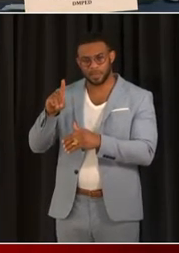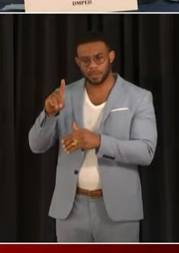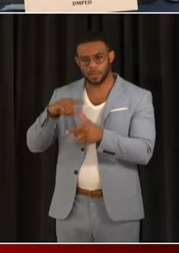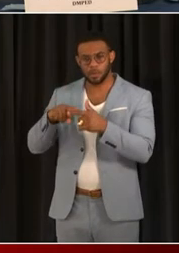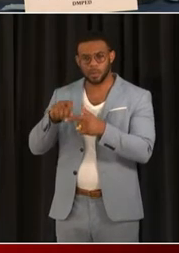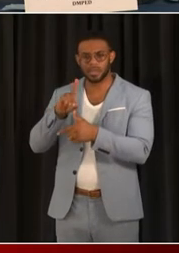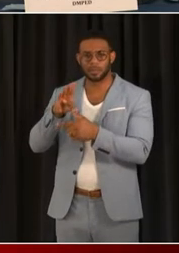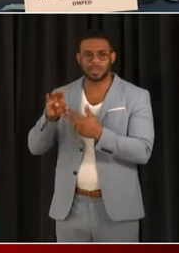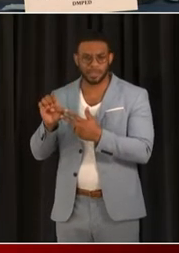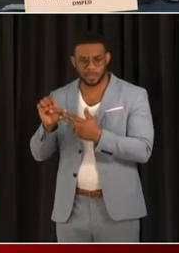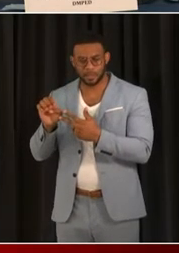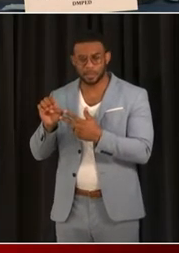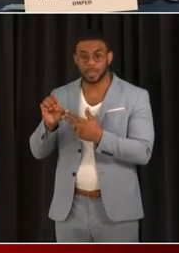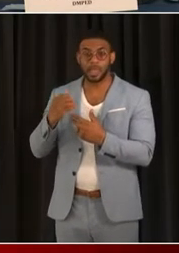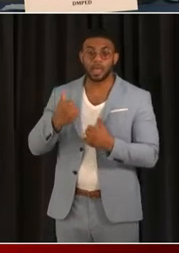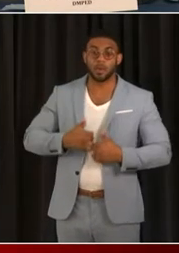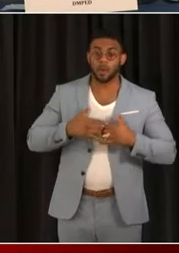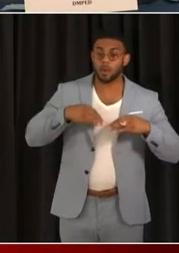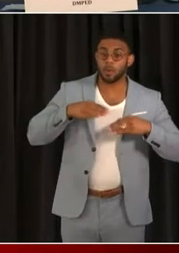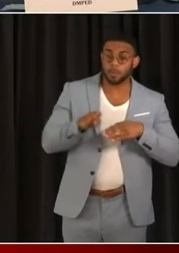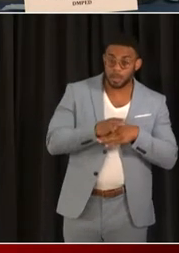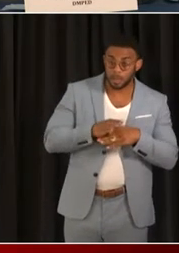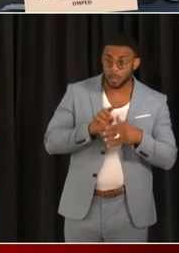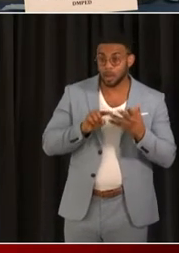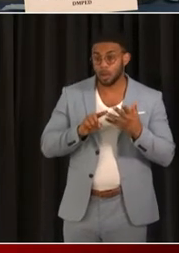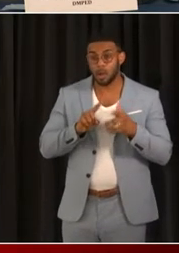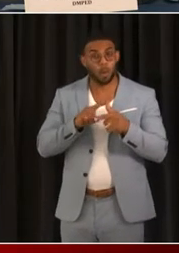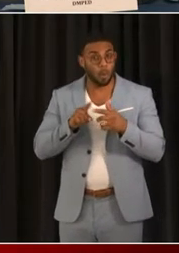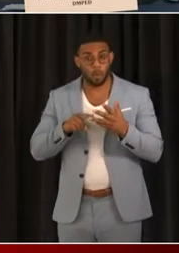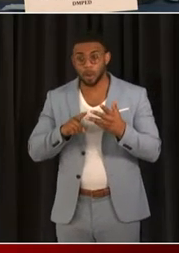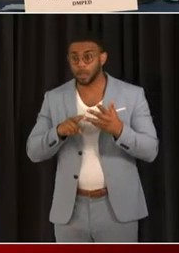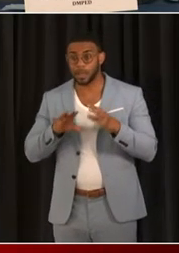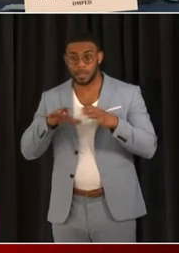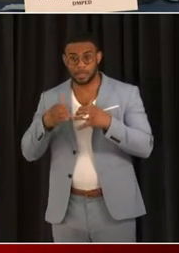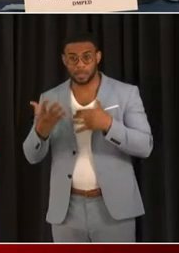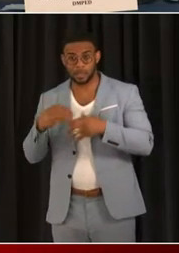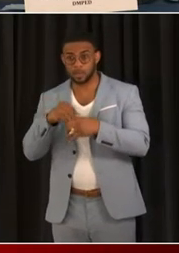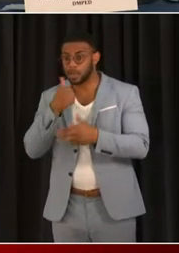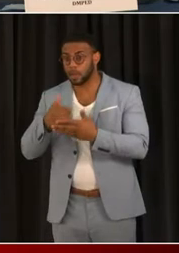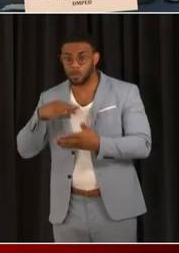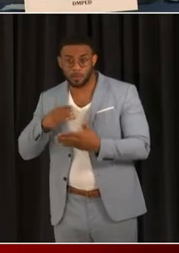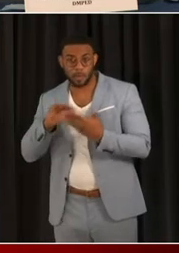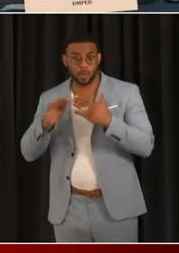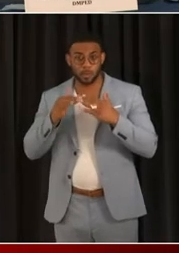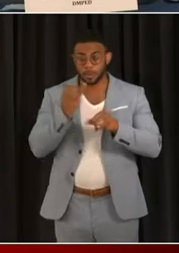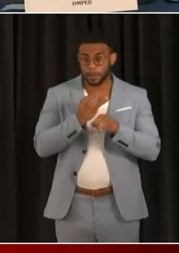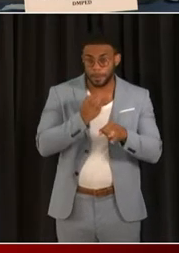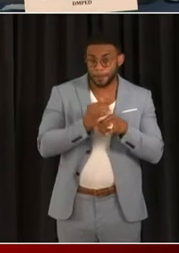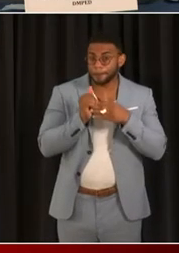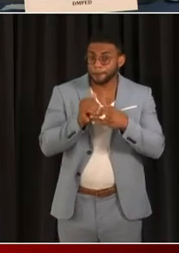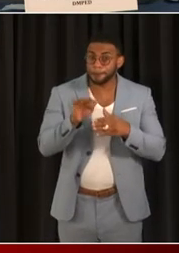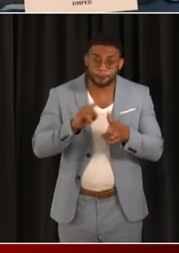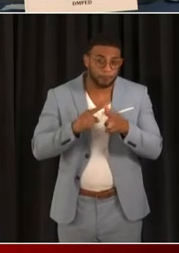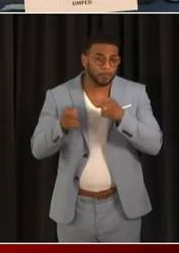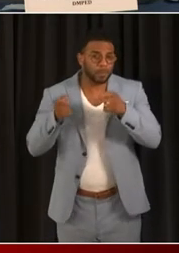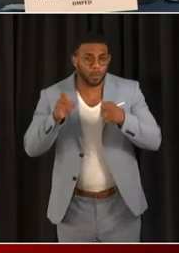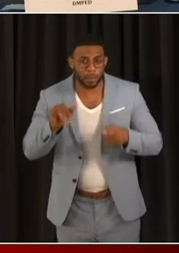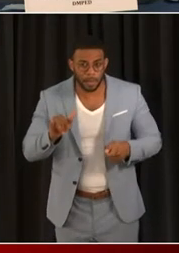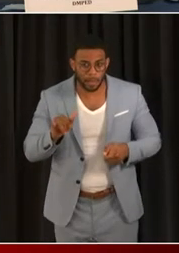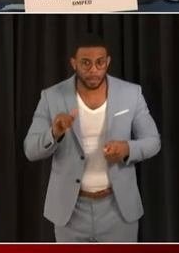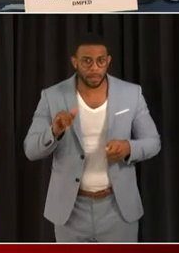DBEs, and resident-owned businesses, or entities including nonprofits and community institutions led by